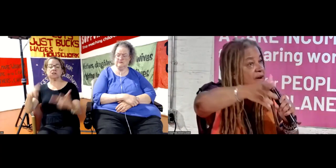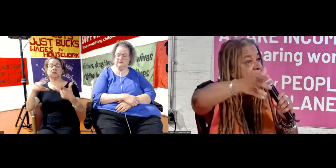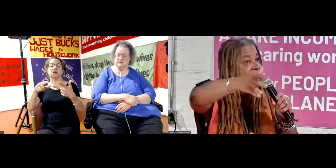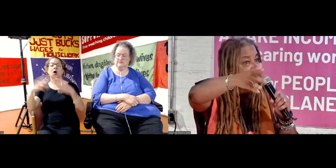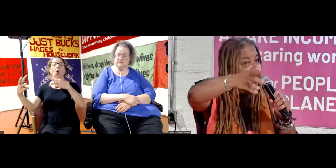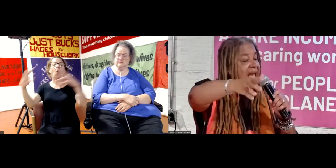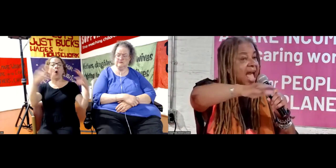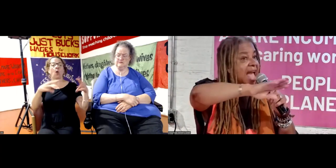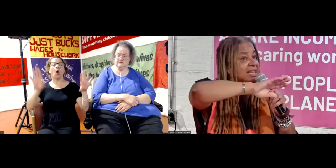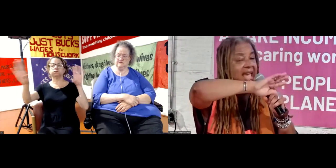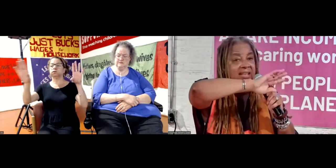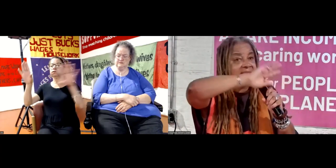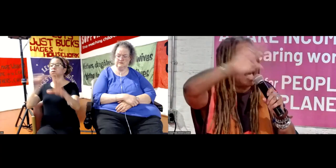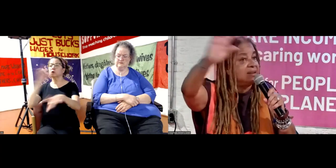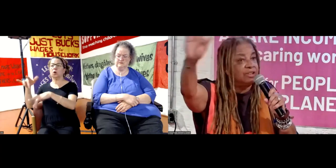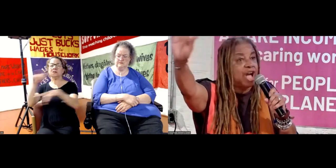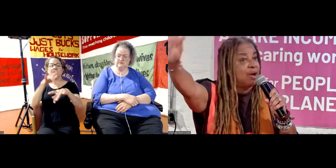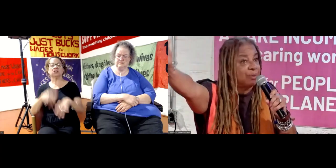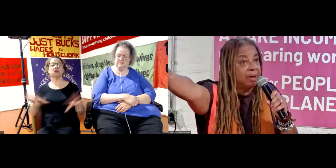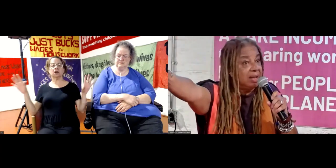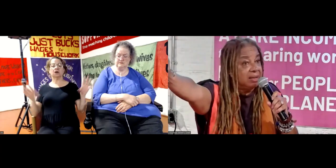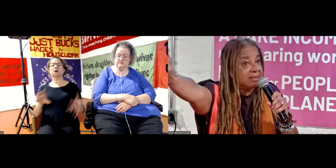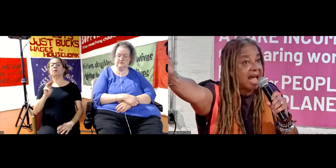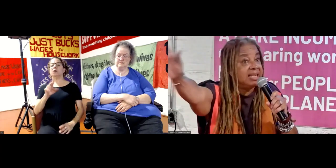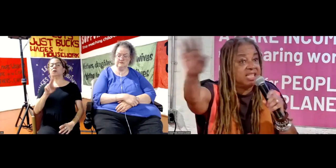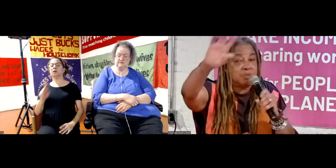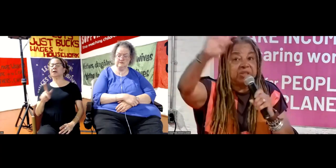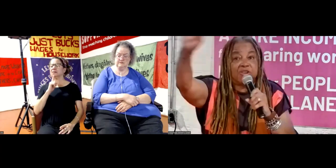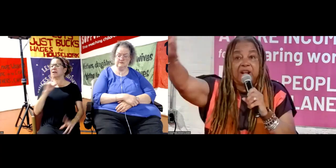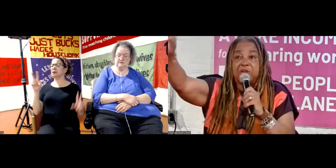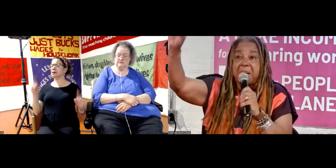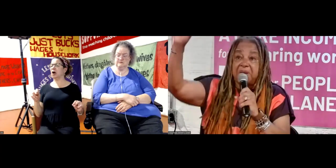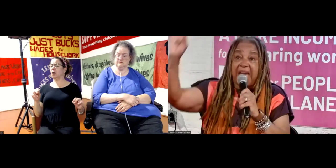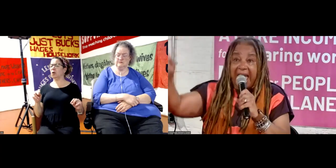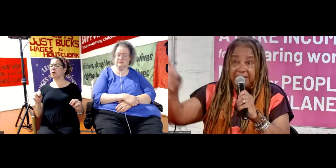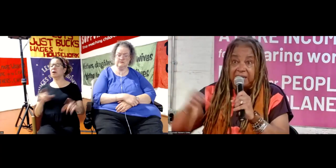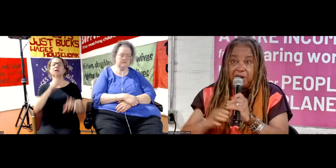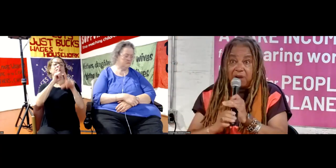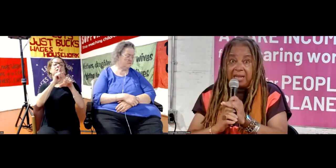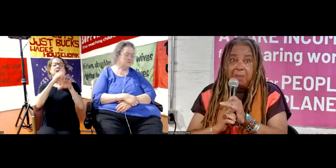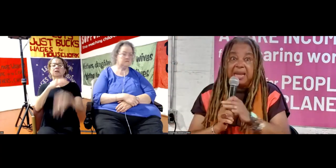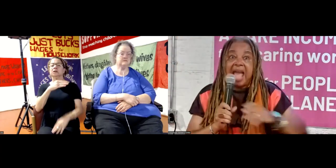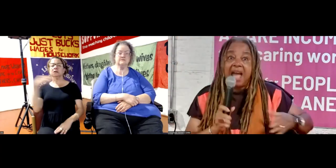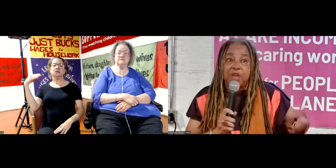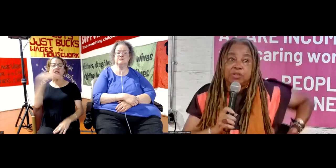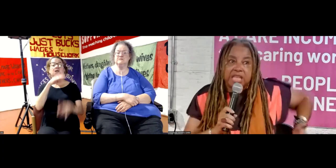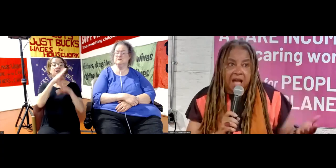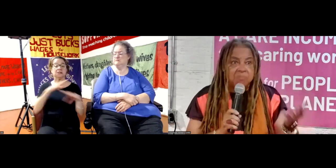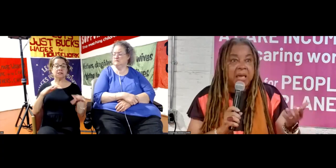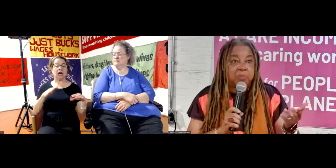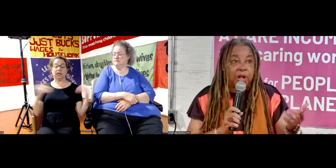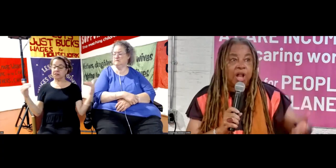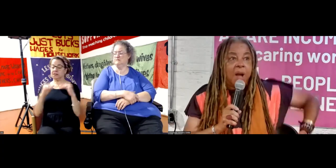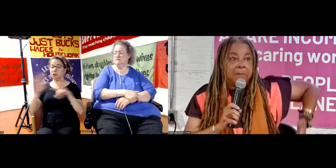US foreign policy. And King said, no, silence is betrayal, remember that, right? But he had those